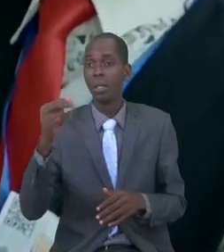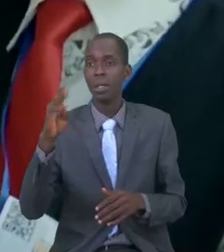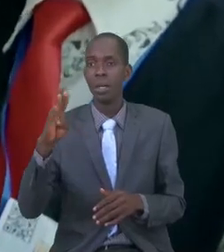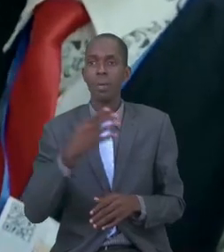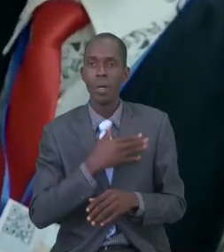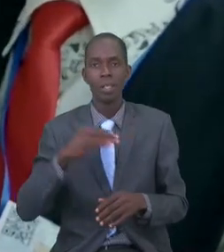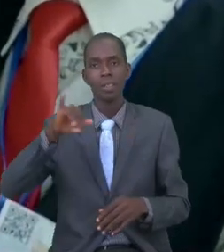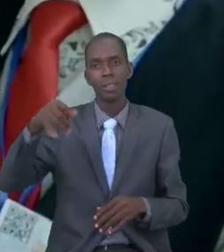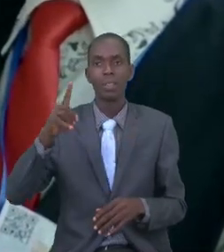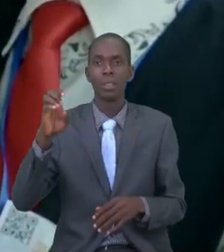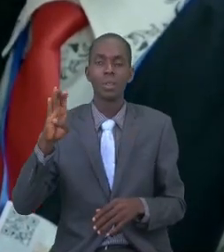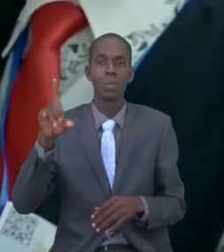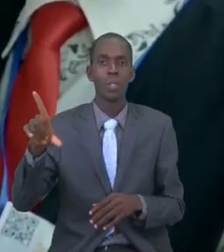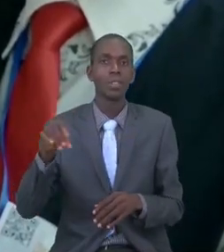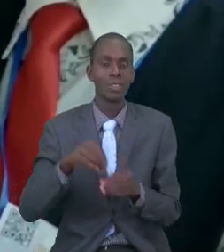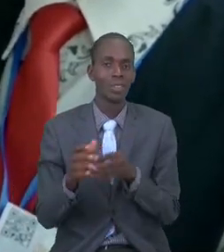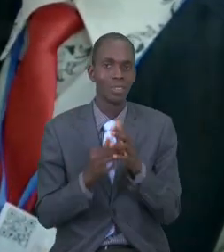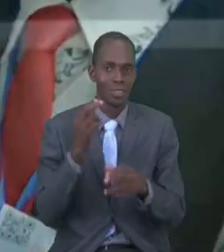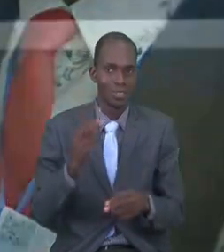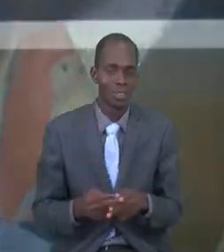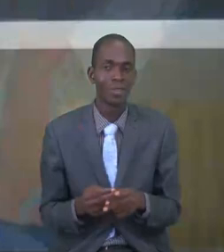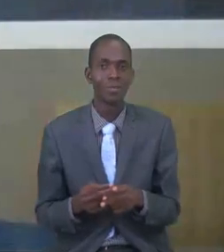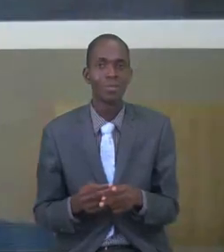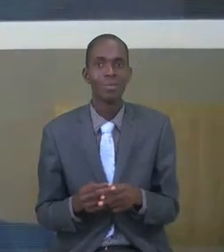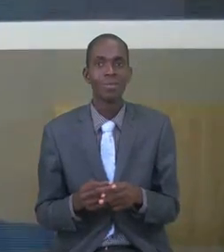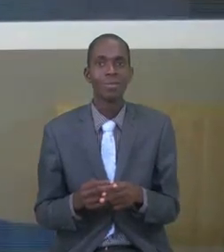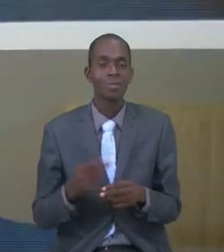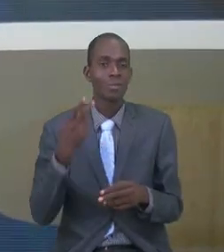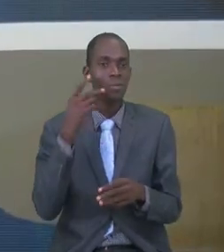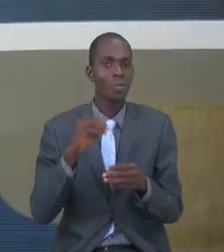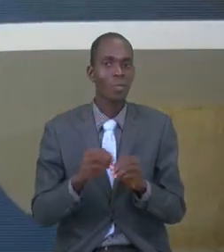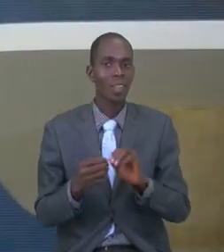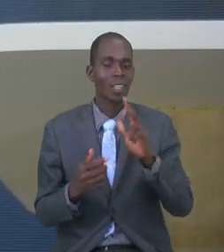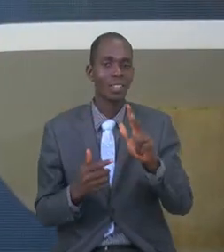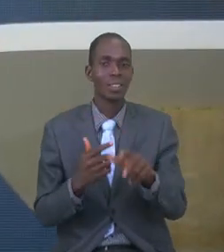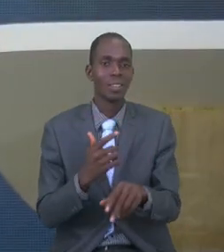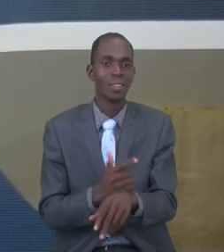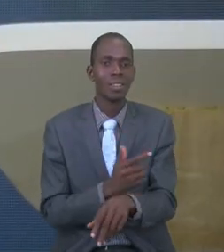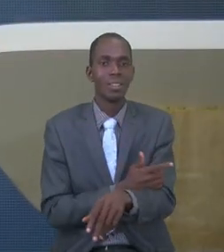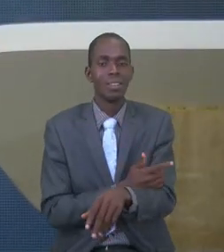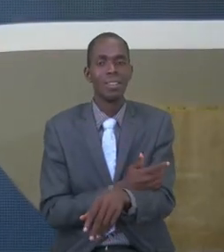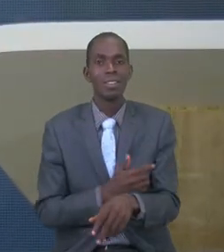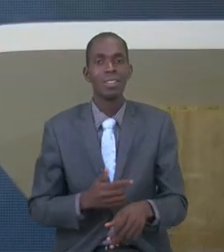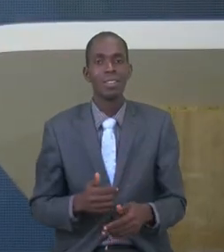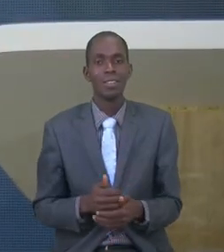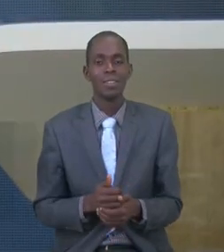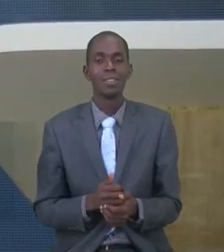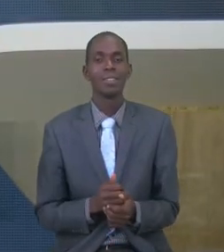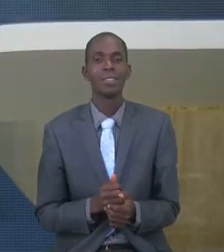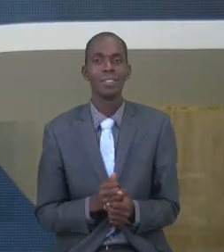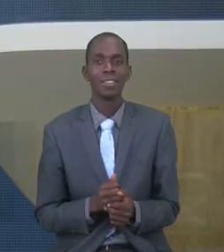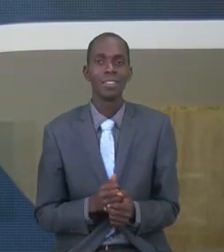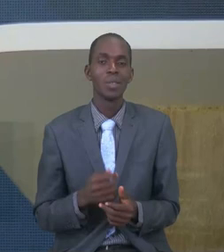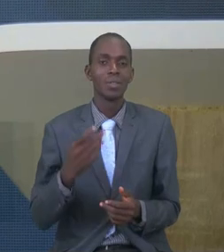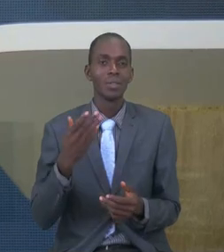name. Look at number three here. Number three here is the new commitment